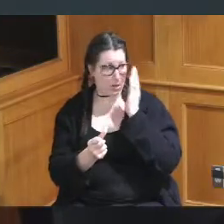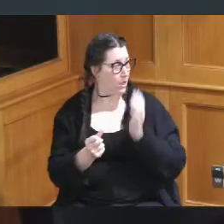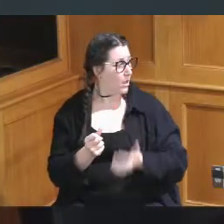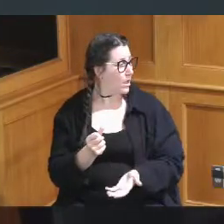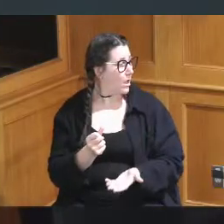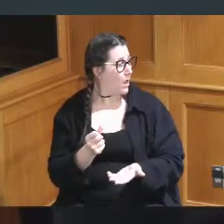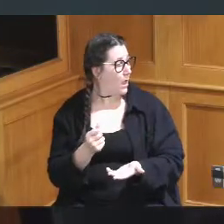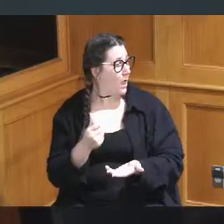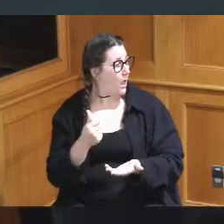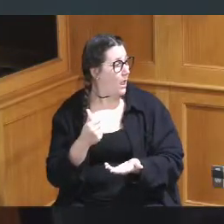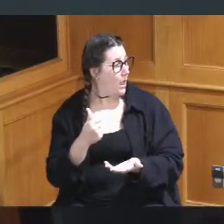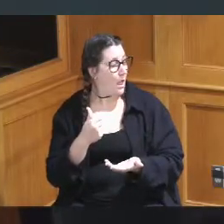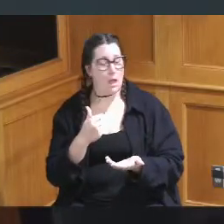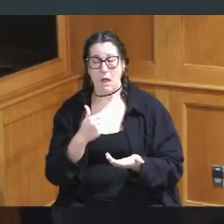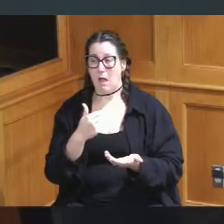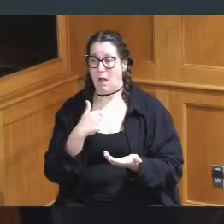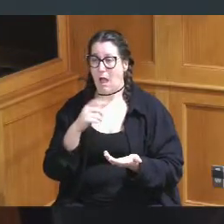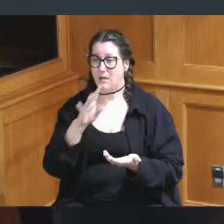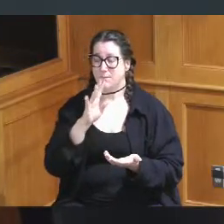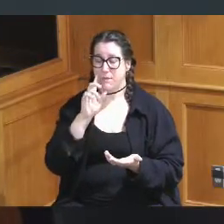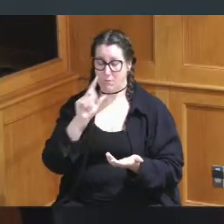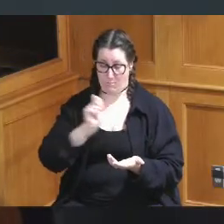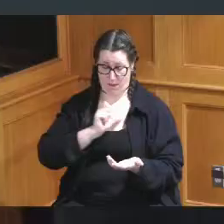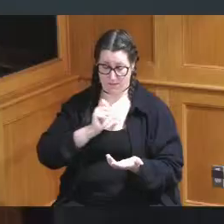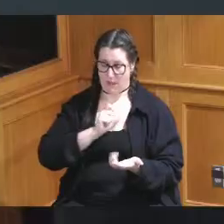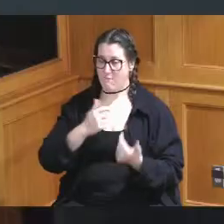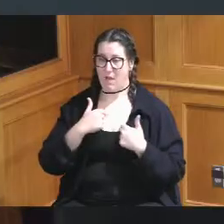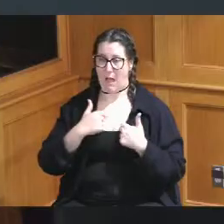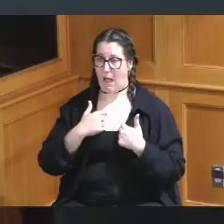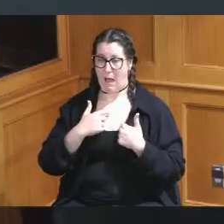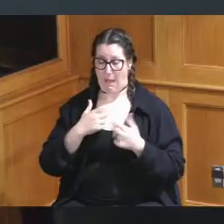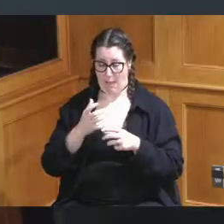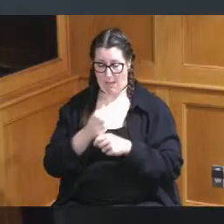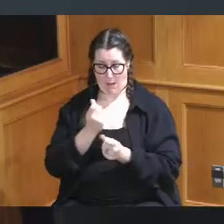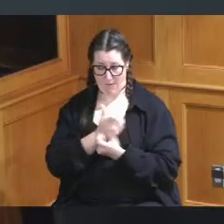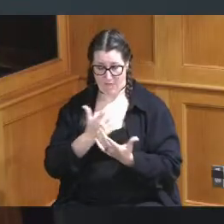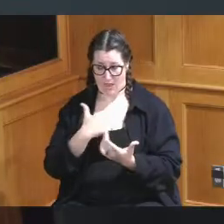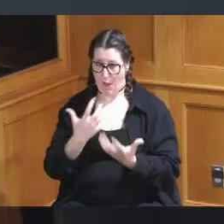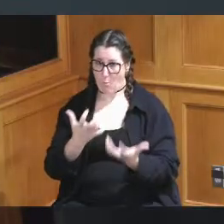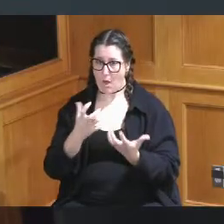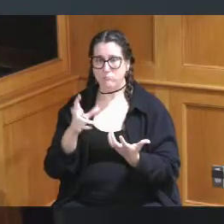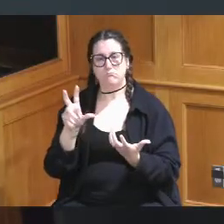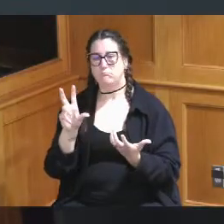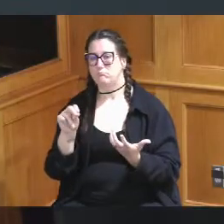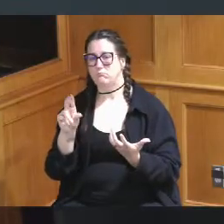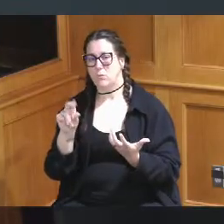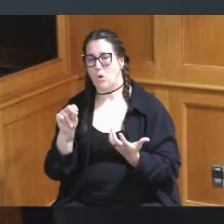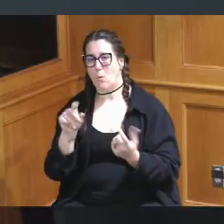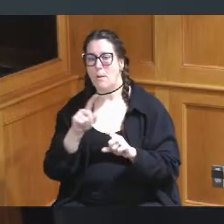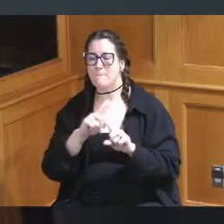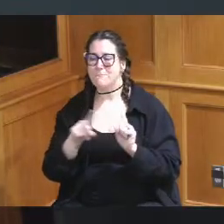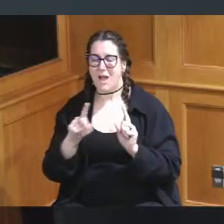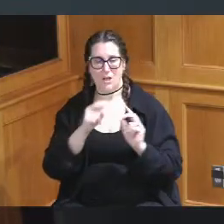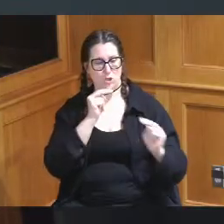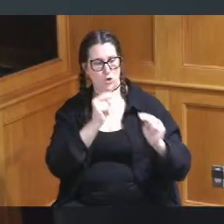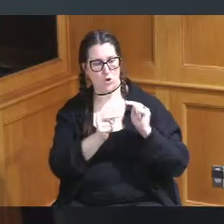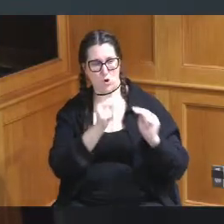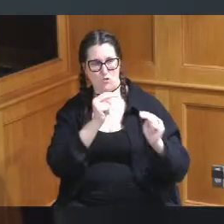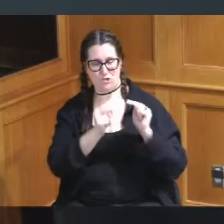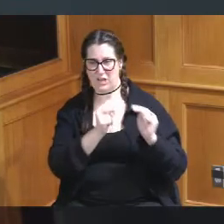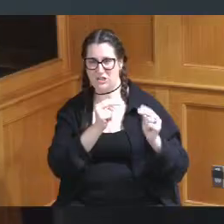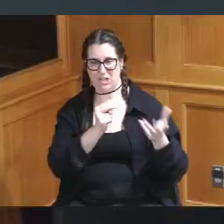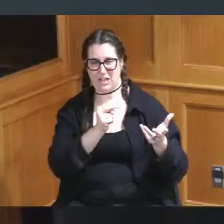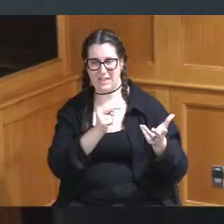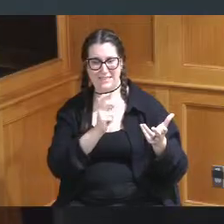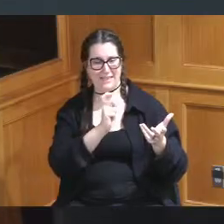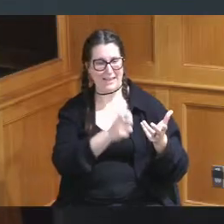speak for me. I didn't get everything I wanted in this new lease. But that's what negotiation is about. It's a give